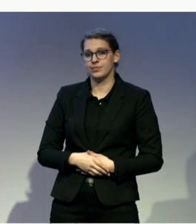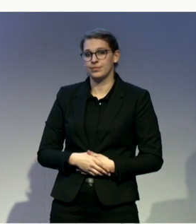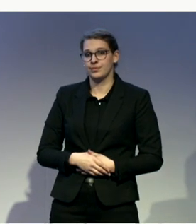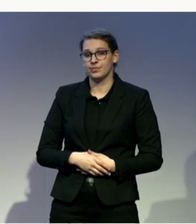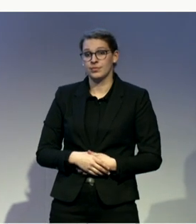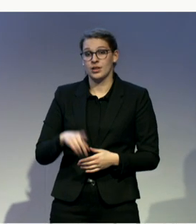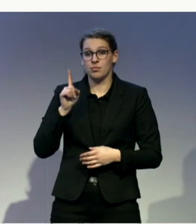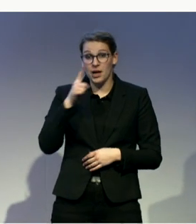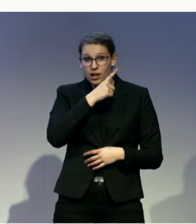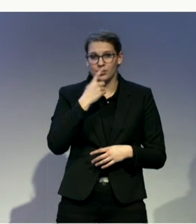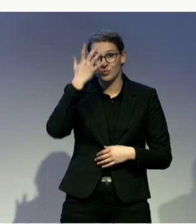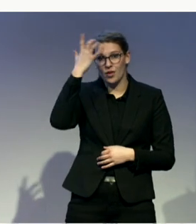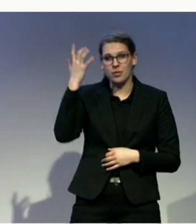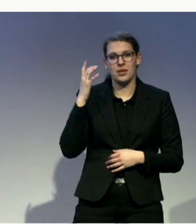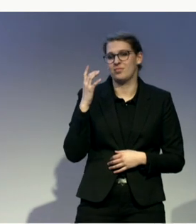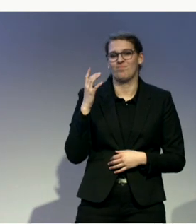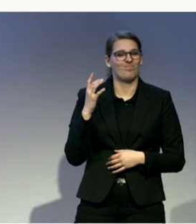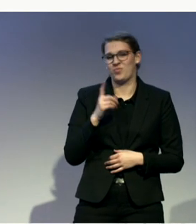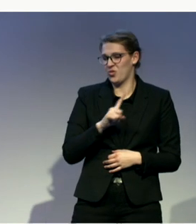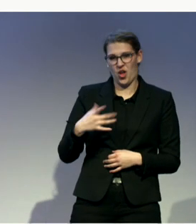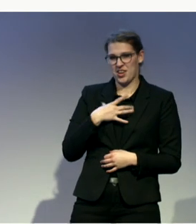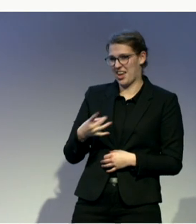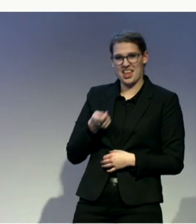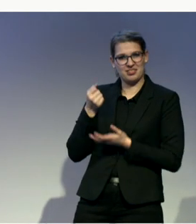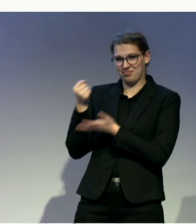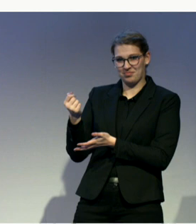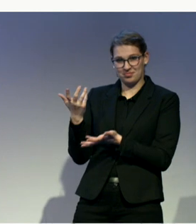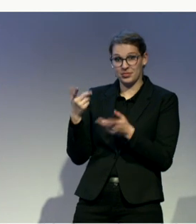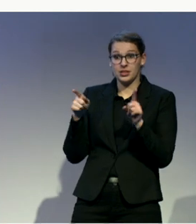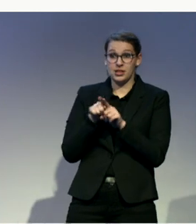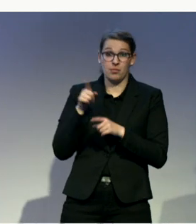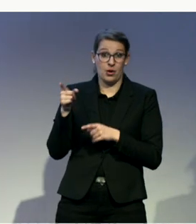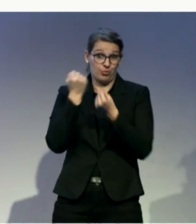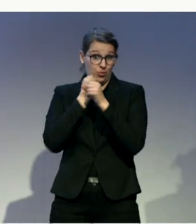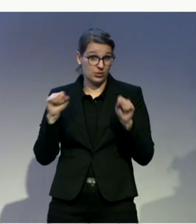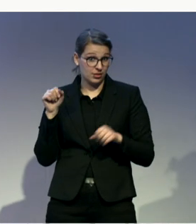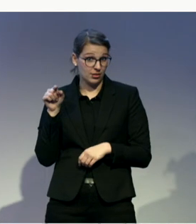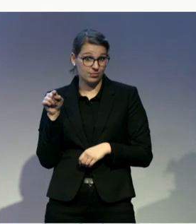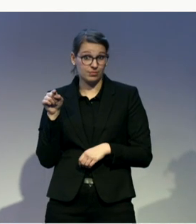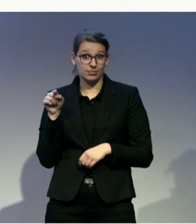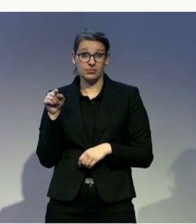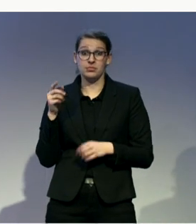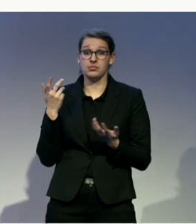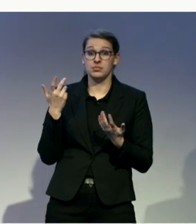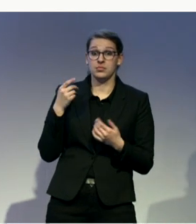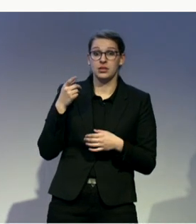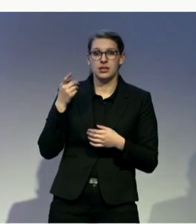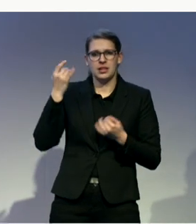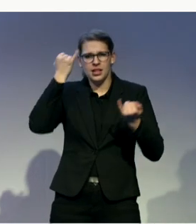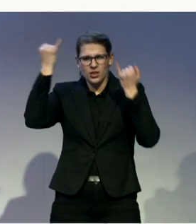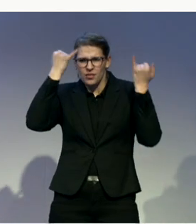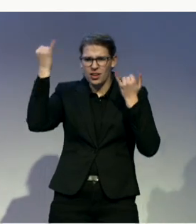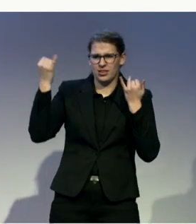finance, I'm saying the experience from Bosnia, there are no state funds for innovative practices or